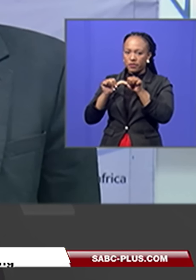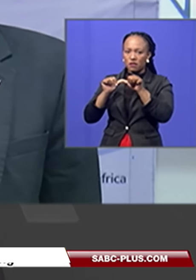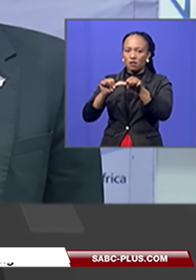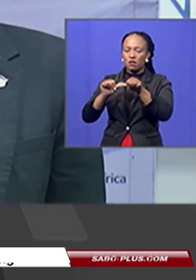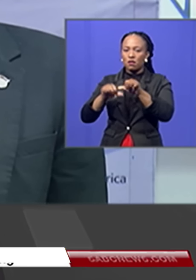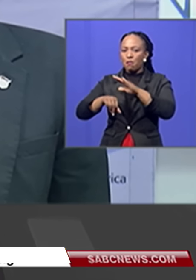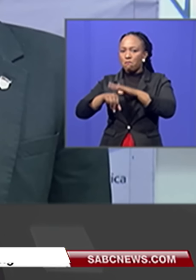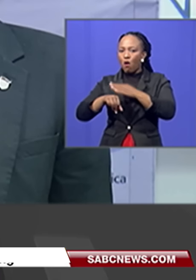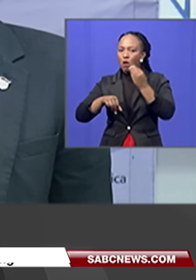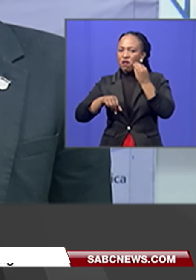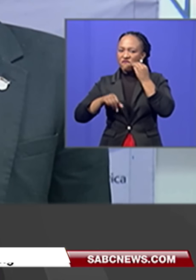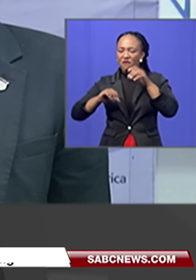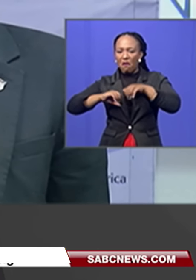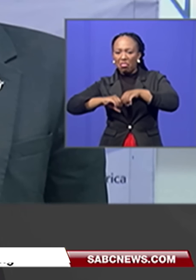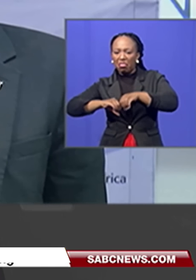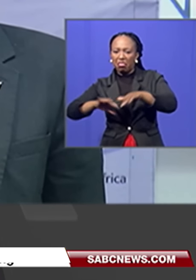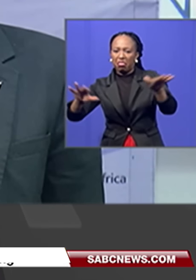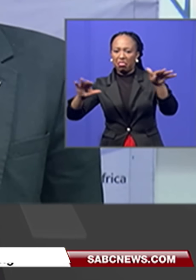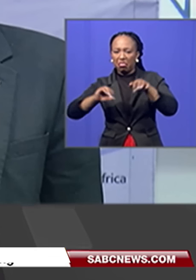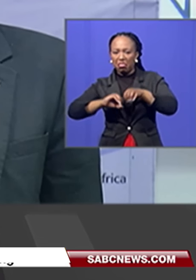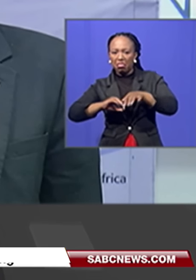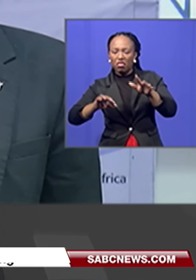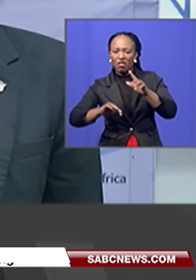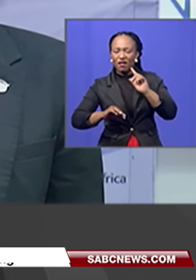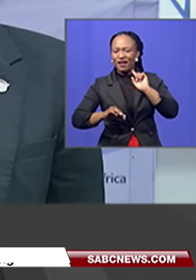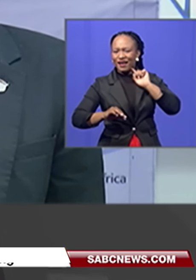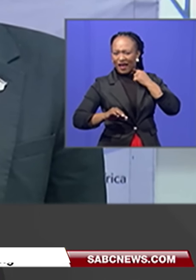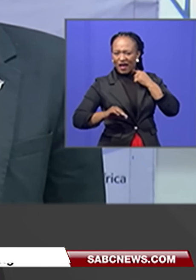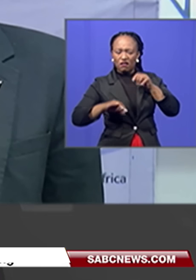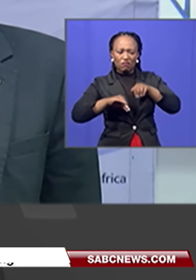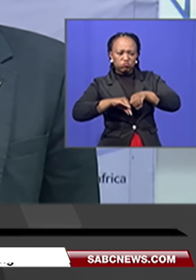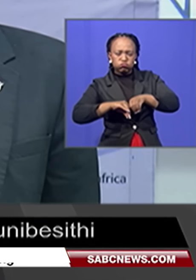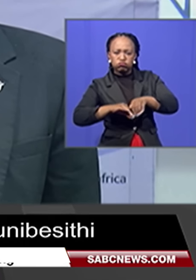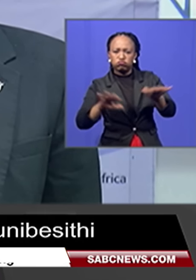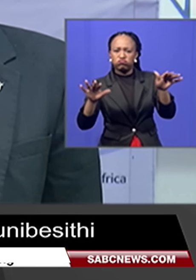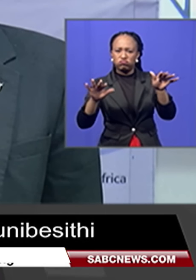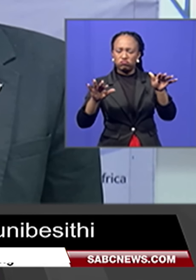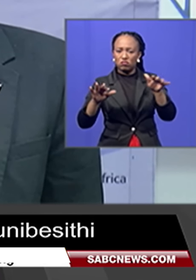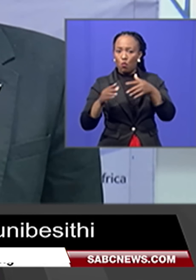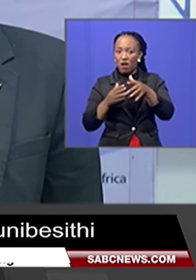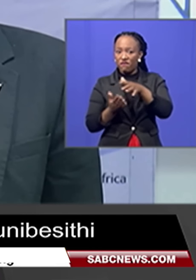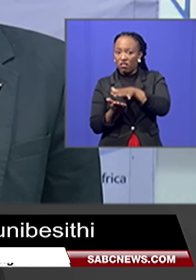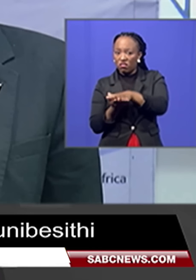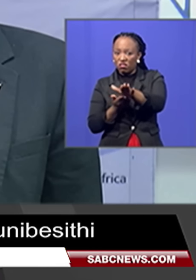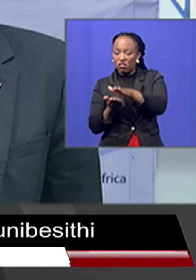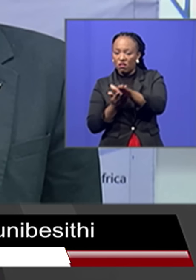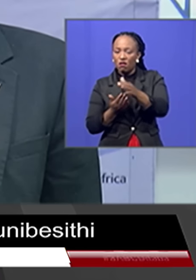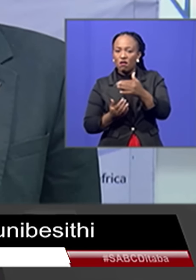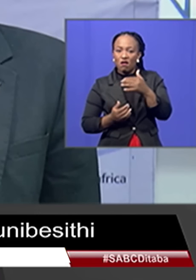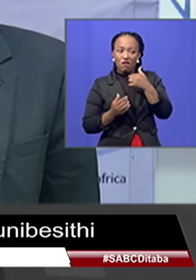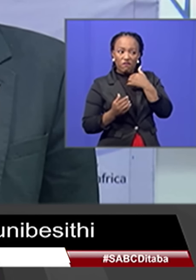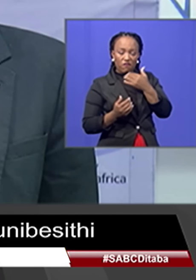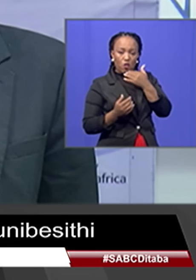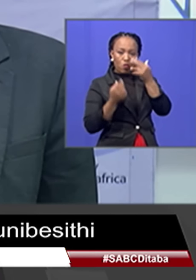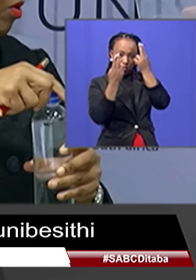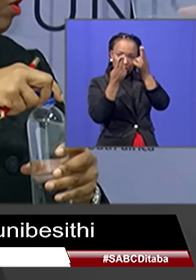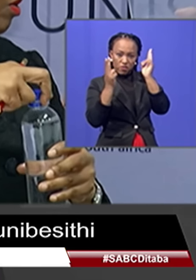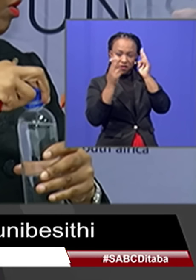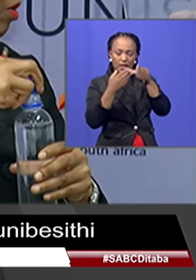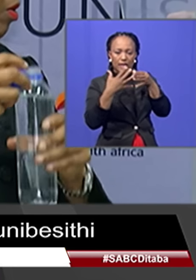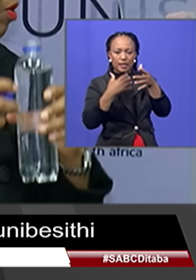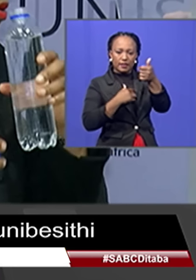spread these lies or whatever publication that he has been doing against the university and its